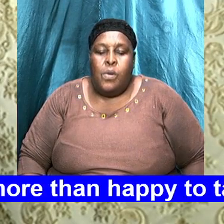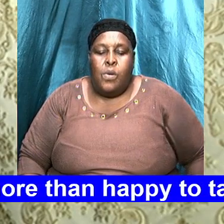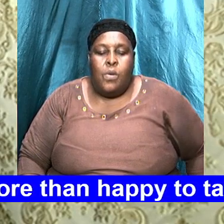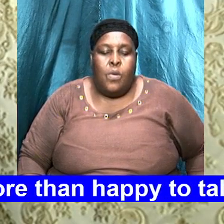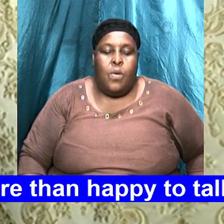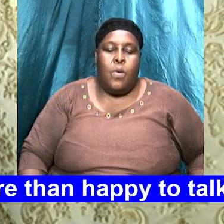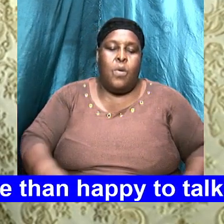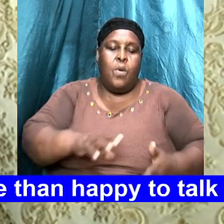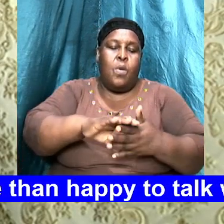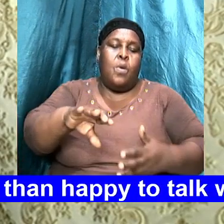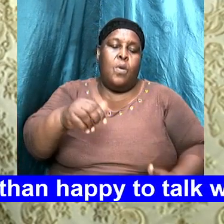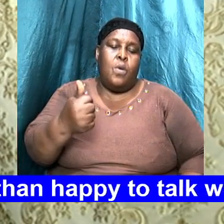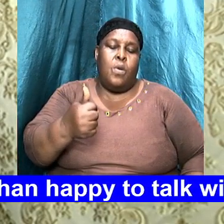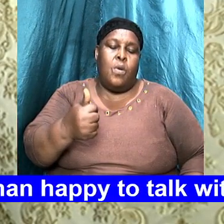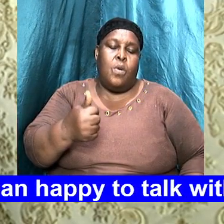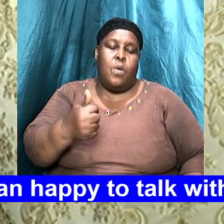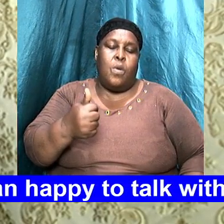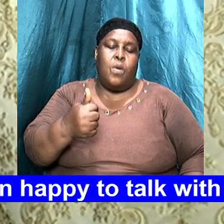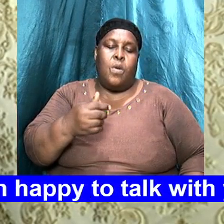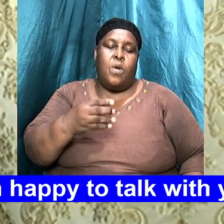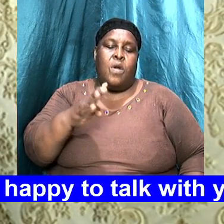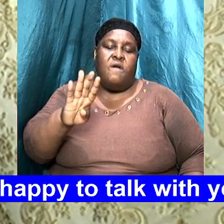Acts 10 44 to 46